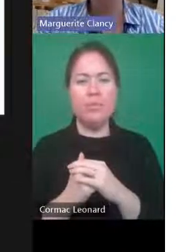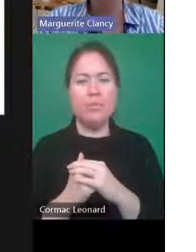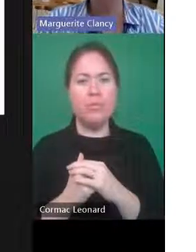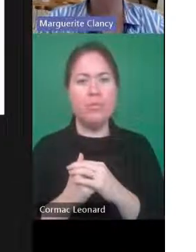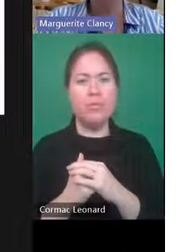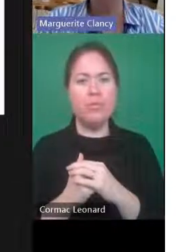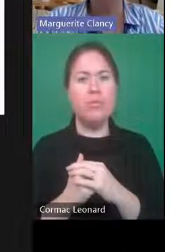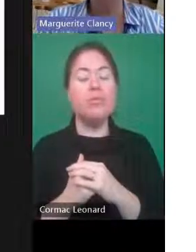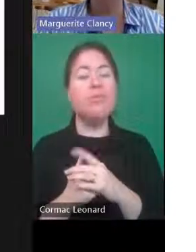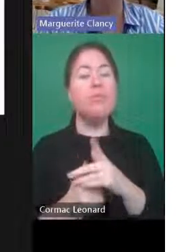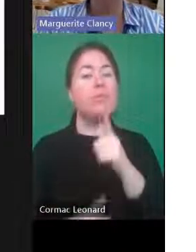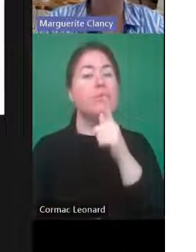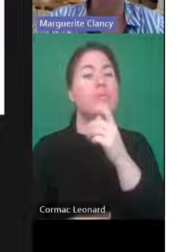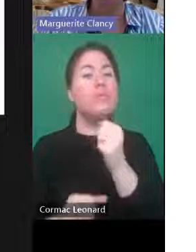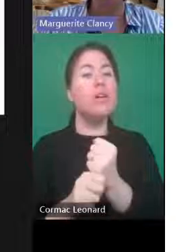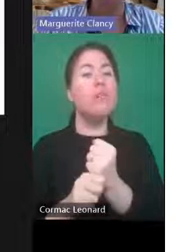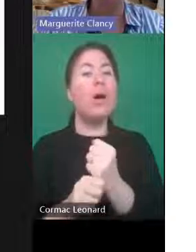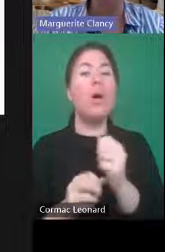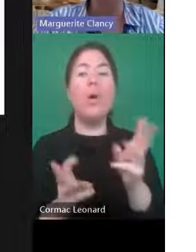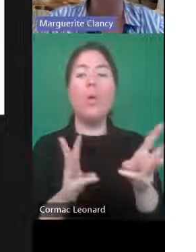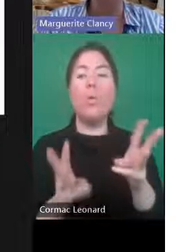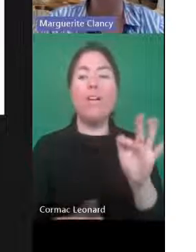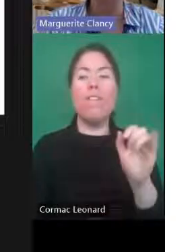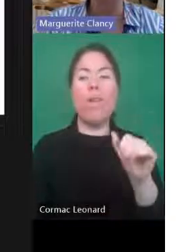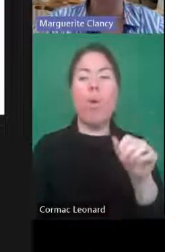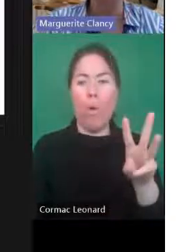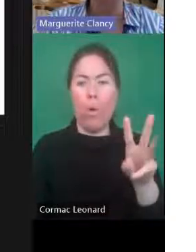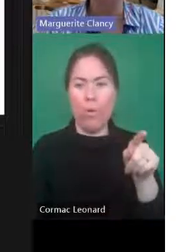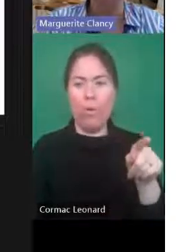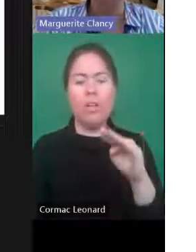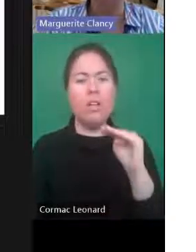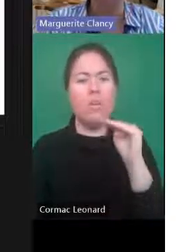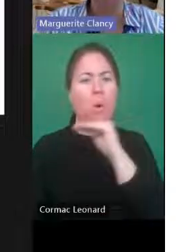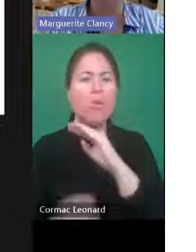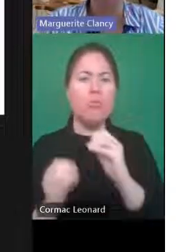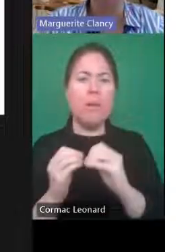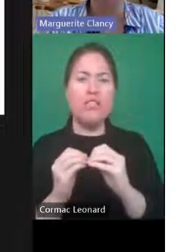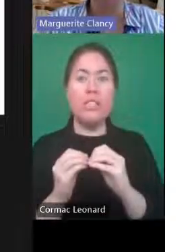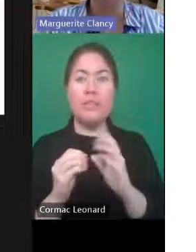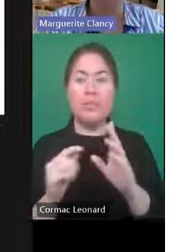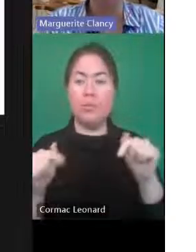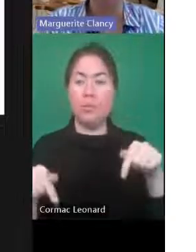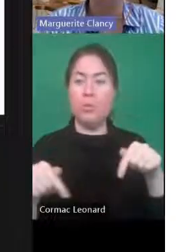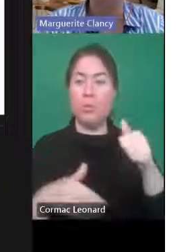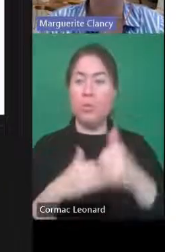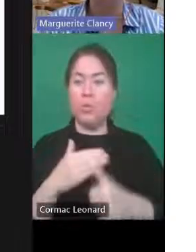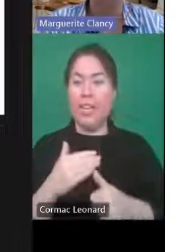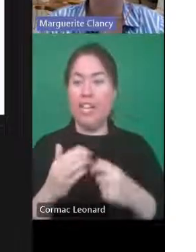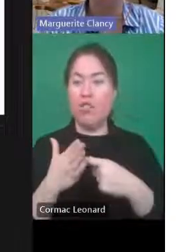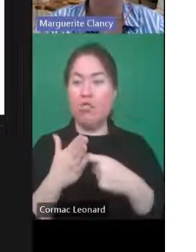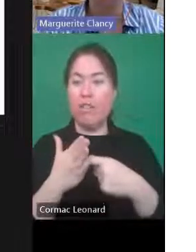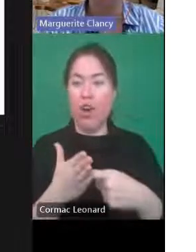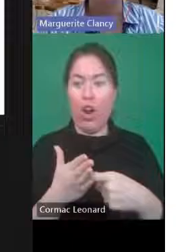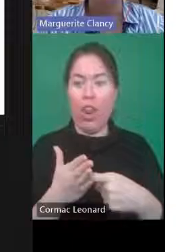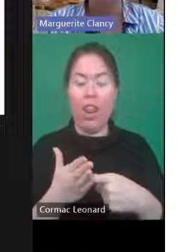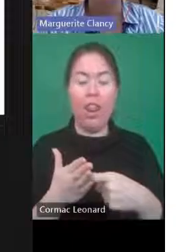In terms of the workflow, I just think it's important to say from the outset that today's referral is